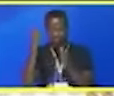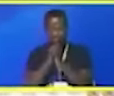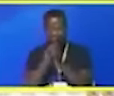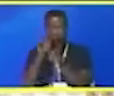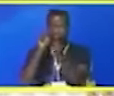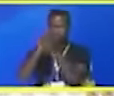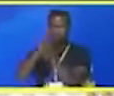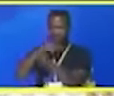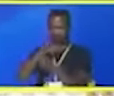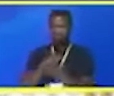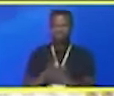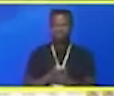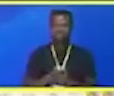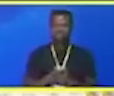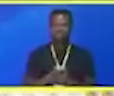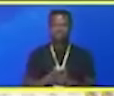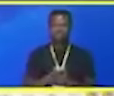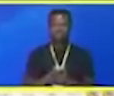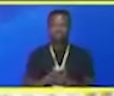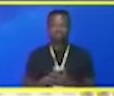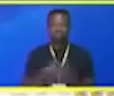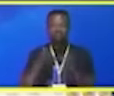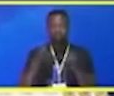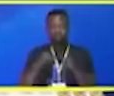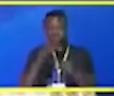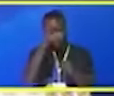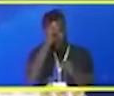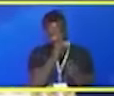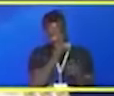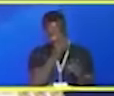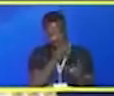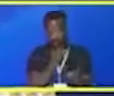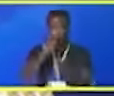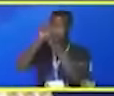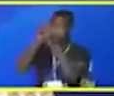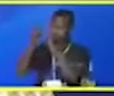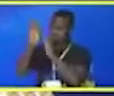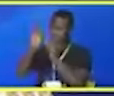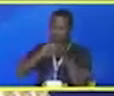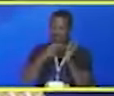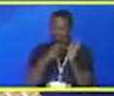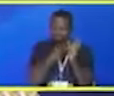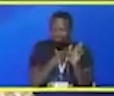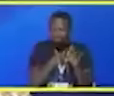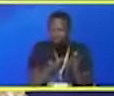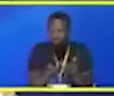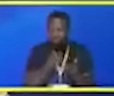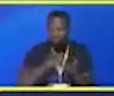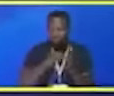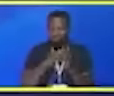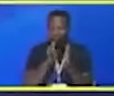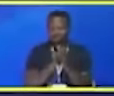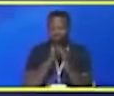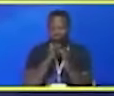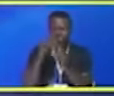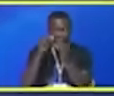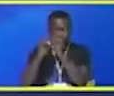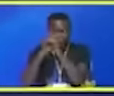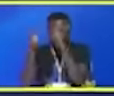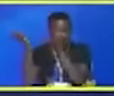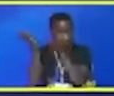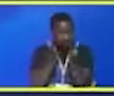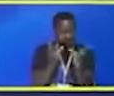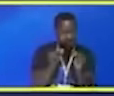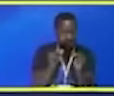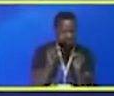have met him. When men meet God, the proof that they met him is not the visions they bring back,